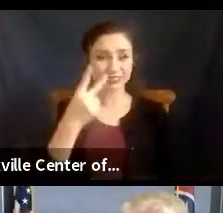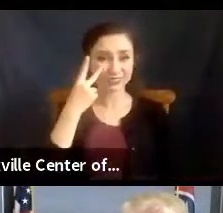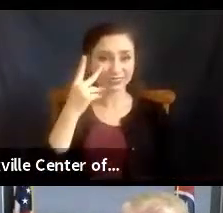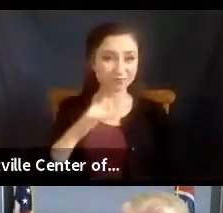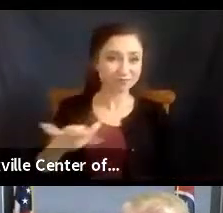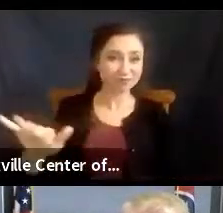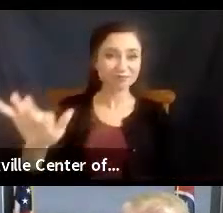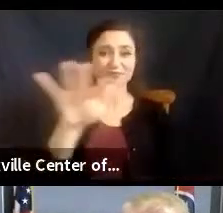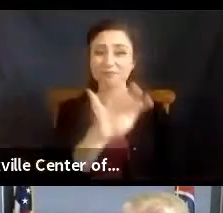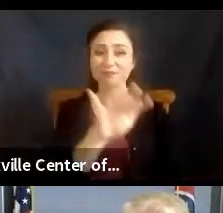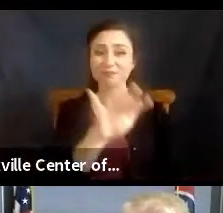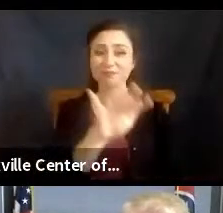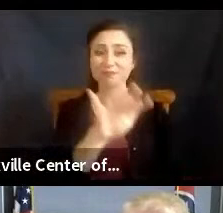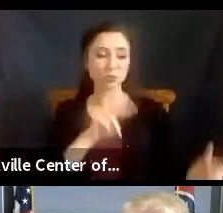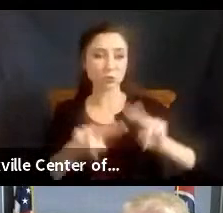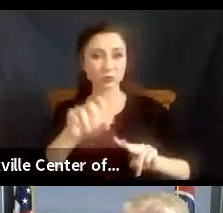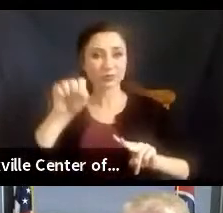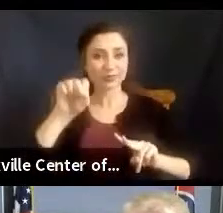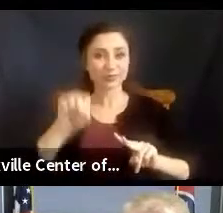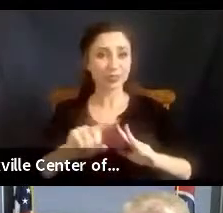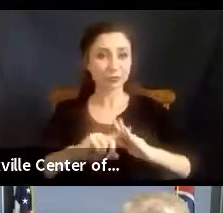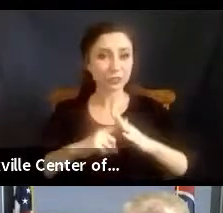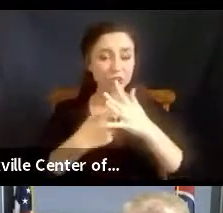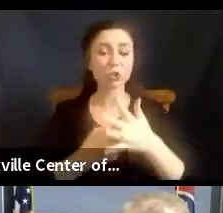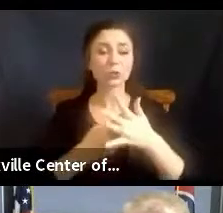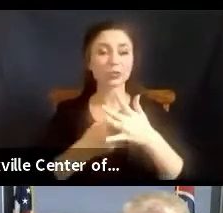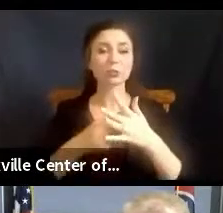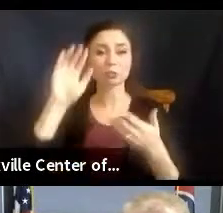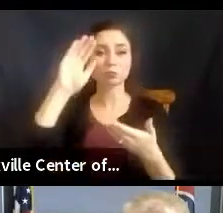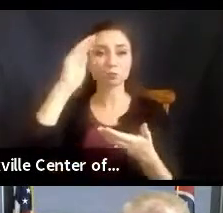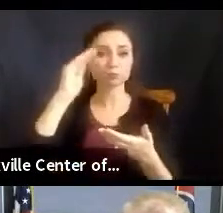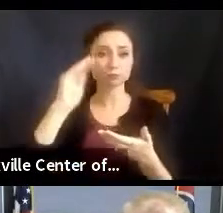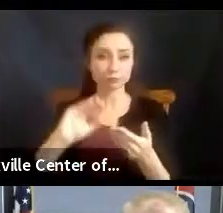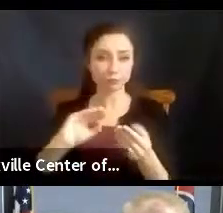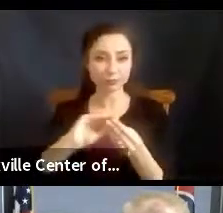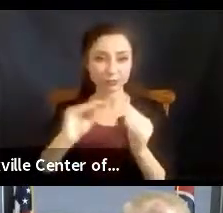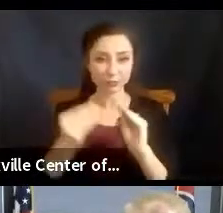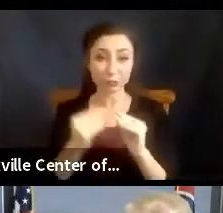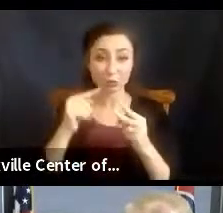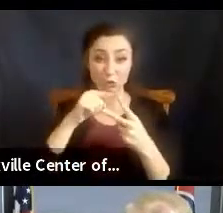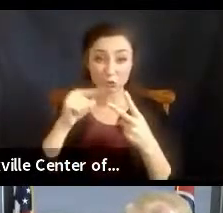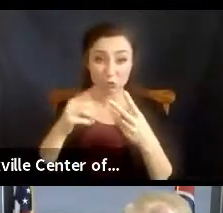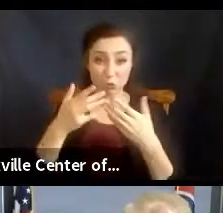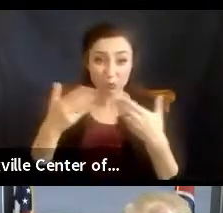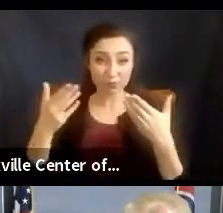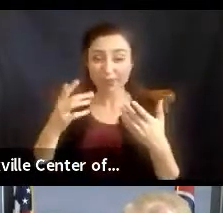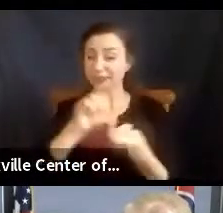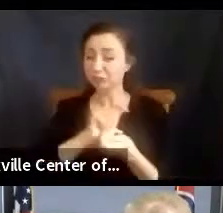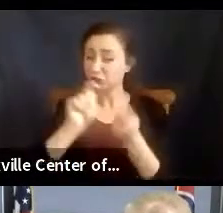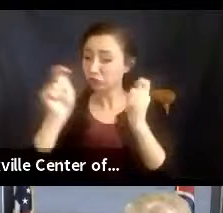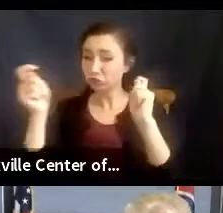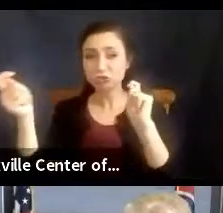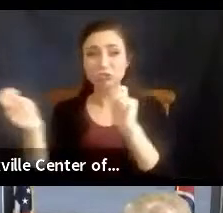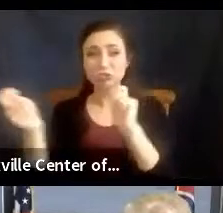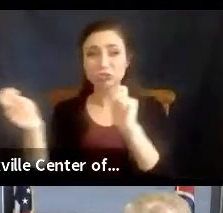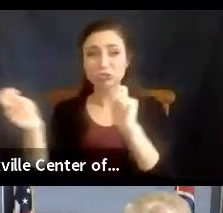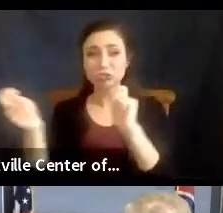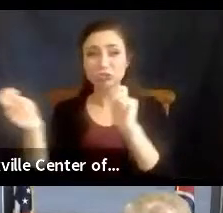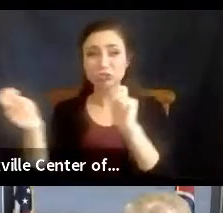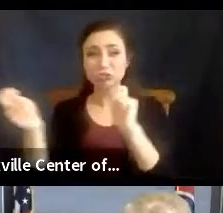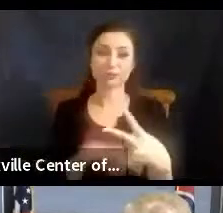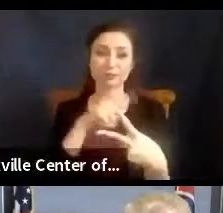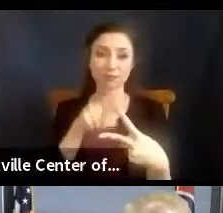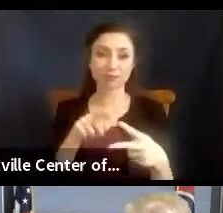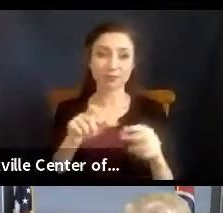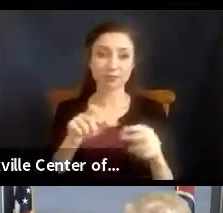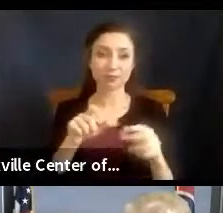South has started to bring their numbers down, two things made a huge difference everywhere. And that is continuing the